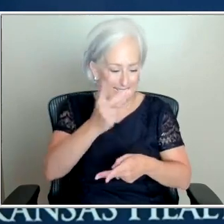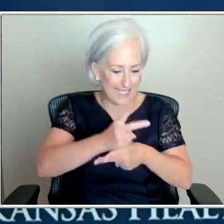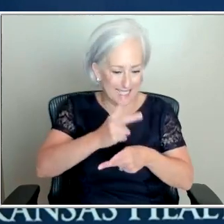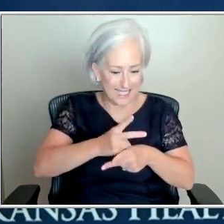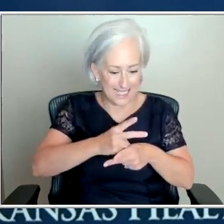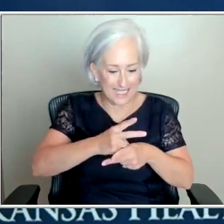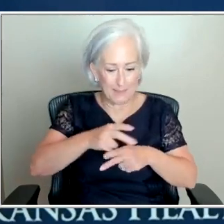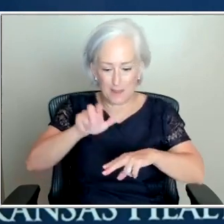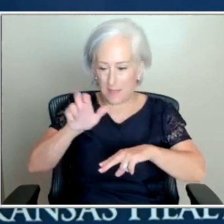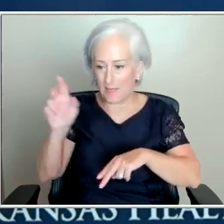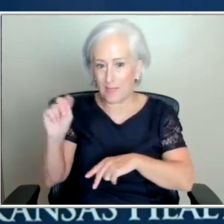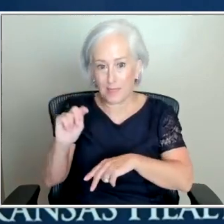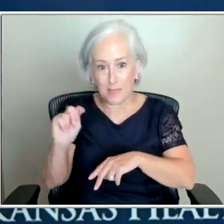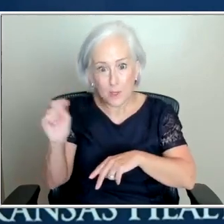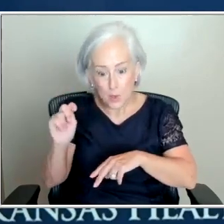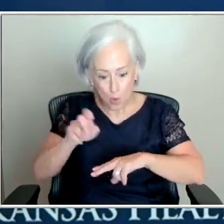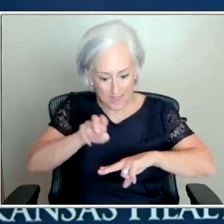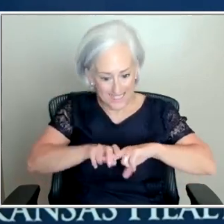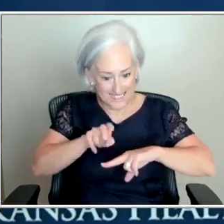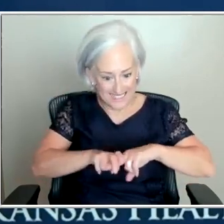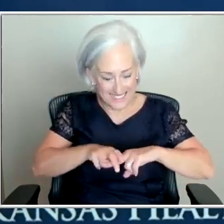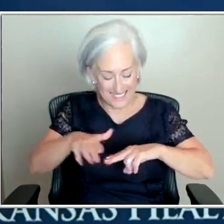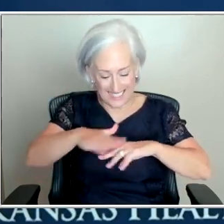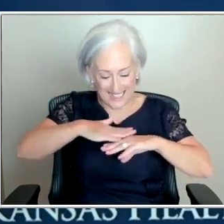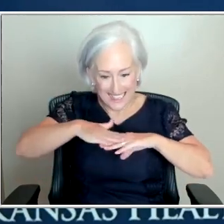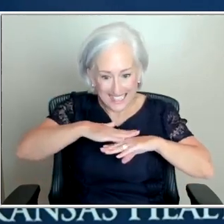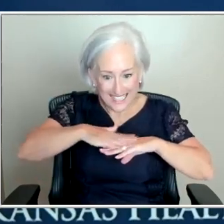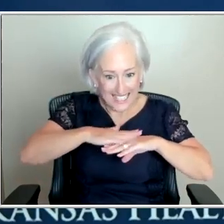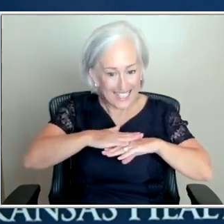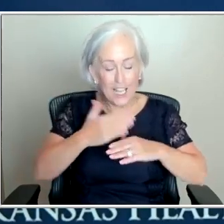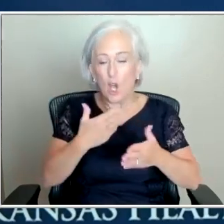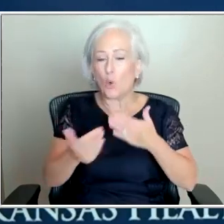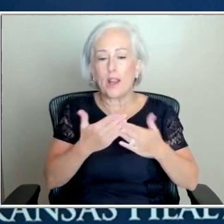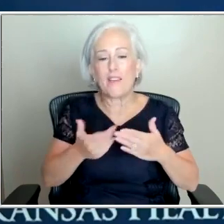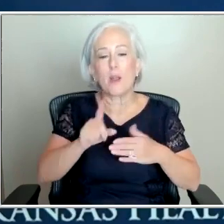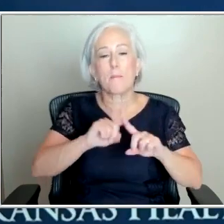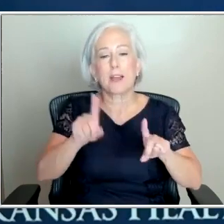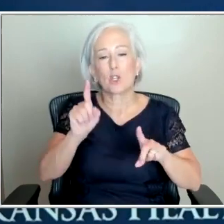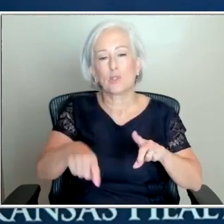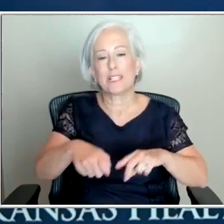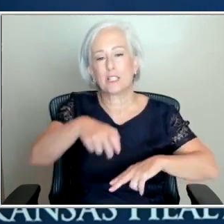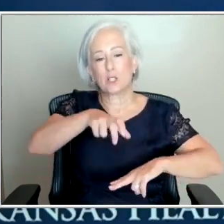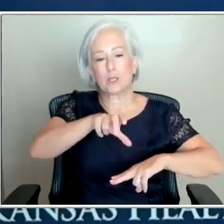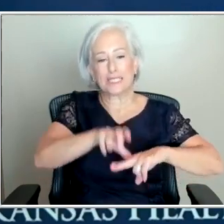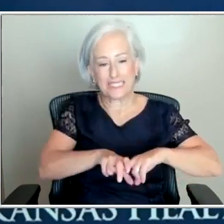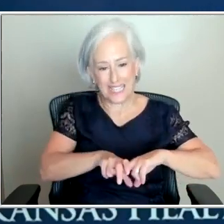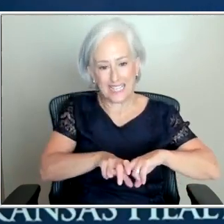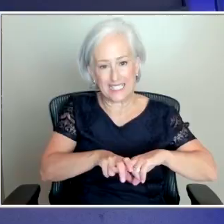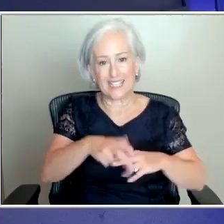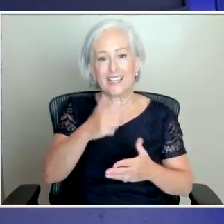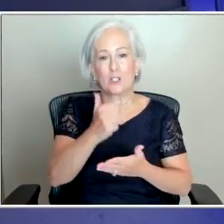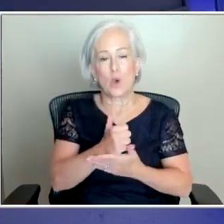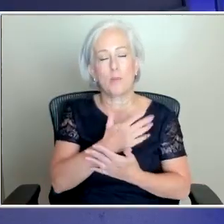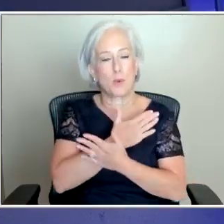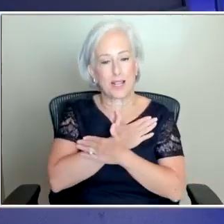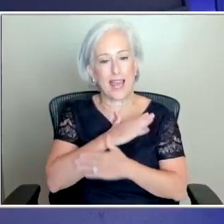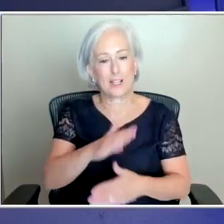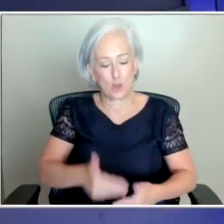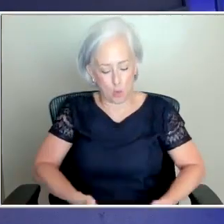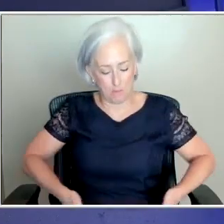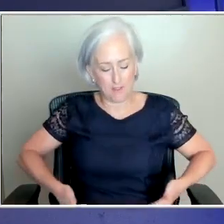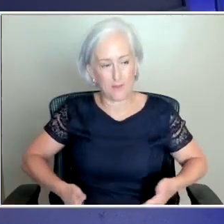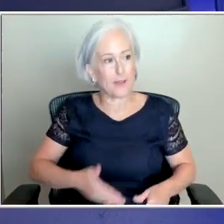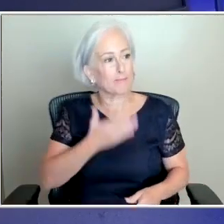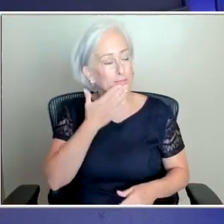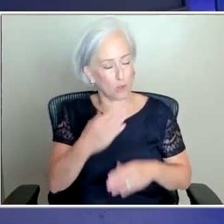you, but sit on the toilet, because that's the only way your pelvic floor muscles are going to relax so that you can completely empty your bladder. Okay, that's good advice. Absolutely. So